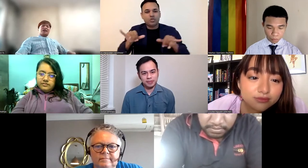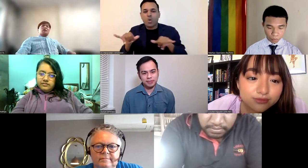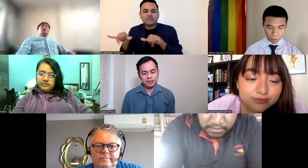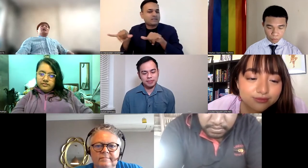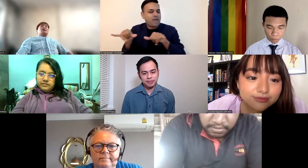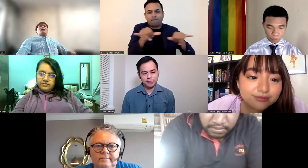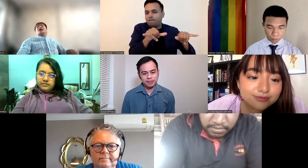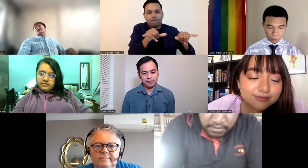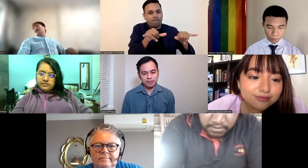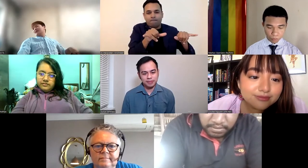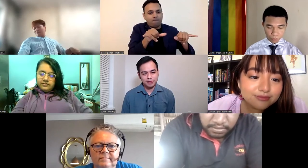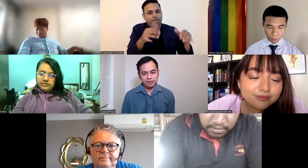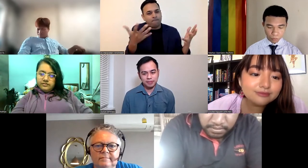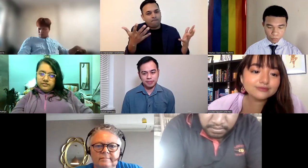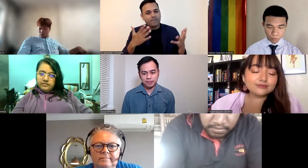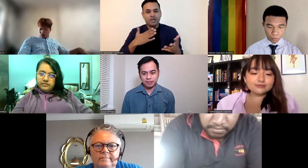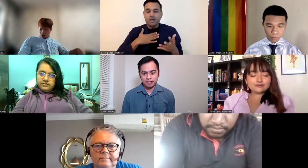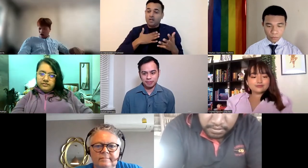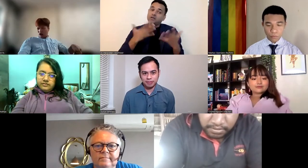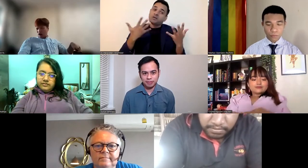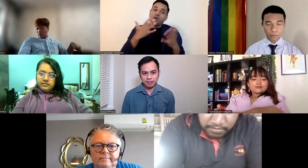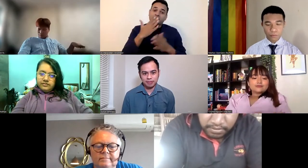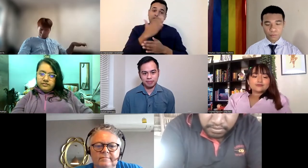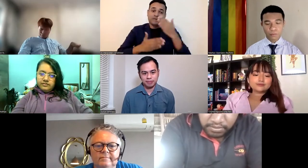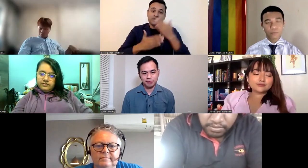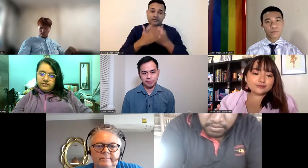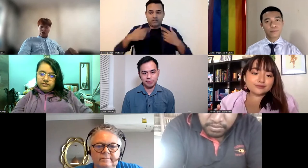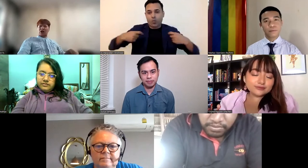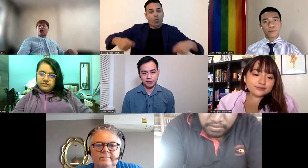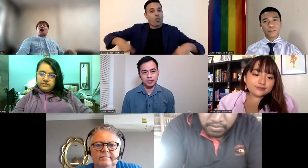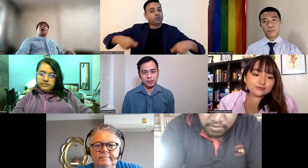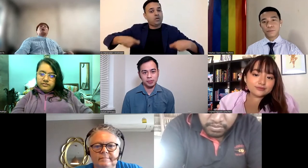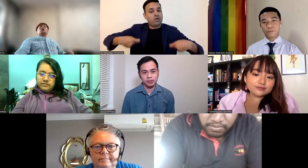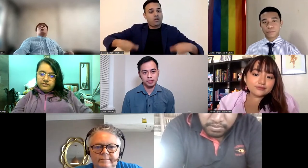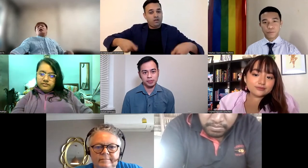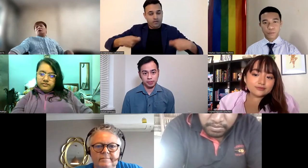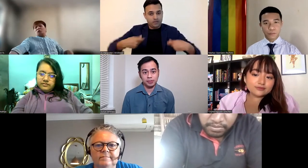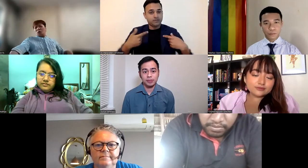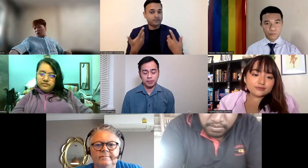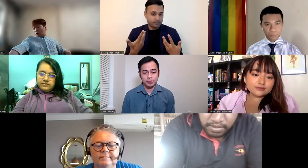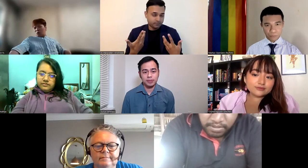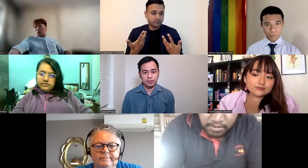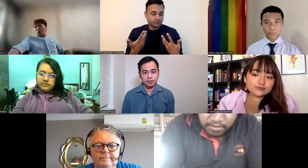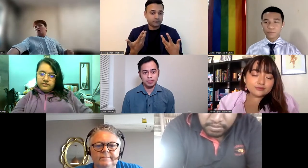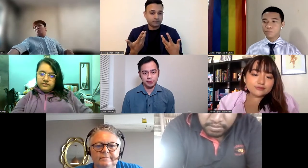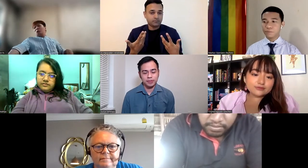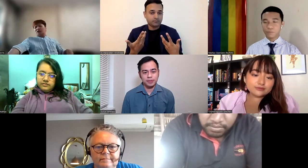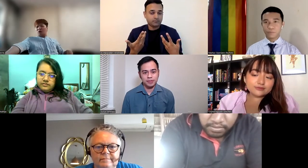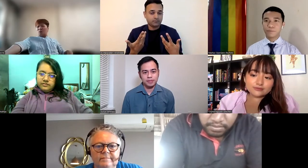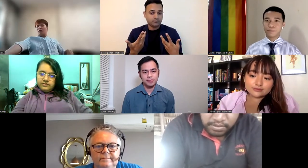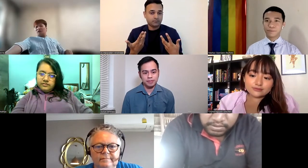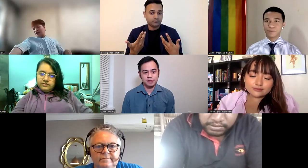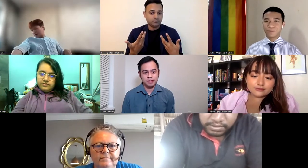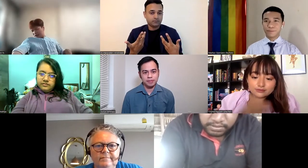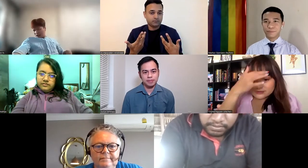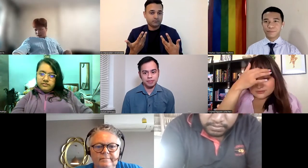course, in order to be able to do the things you want to do and achieve the things you plan, of